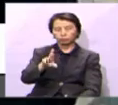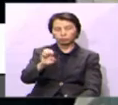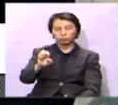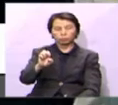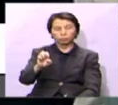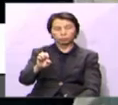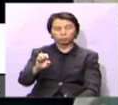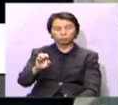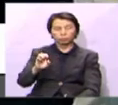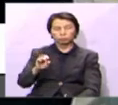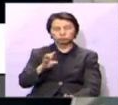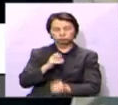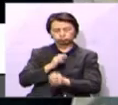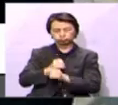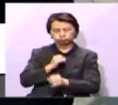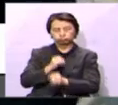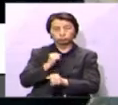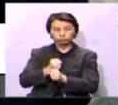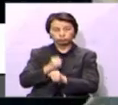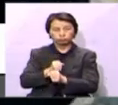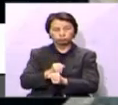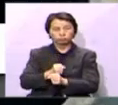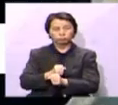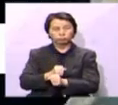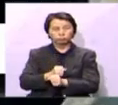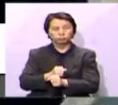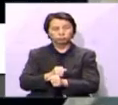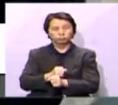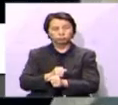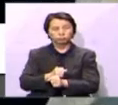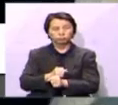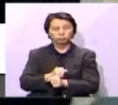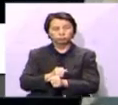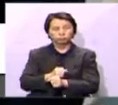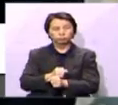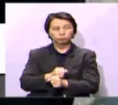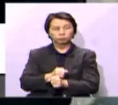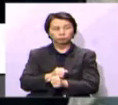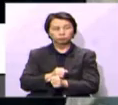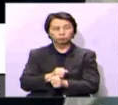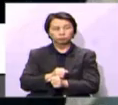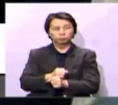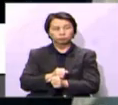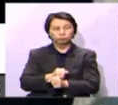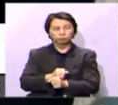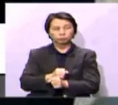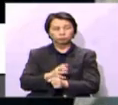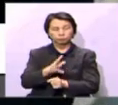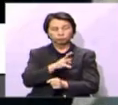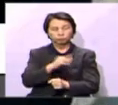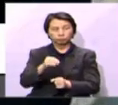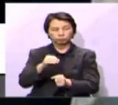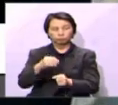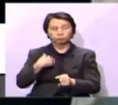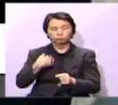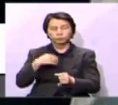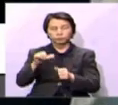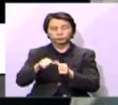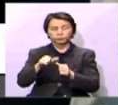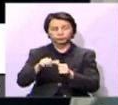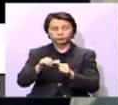software operations. And this software operations is based upon the accumulated